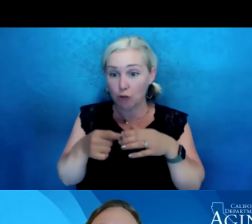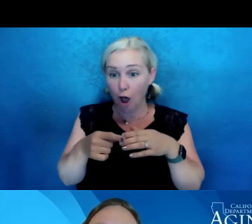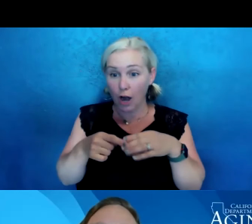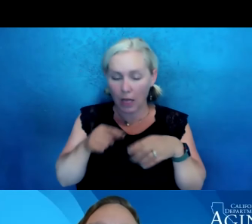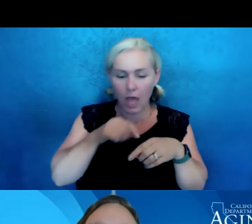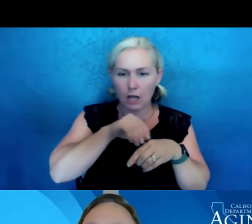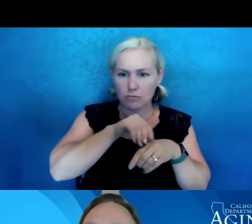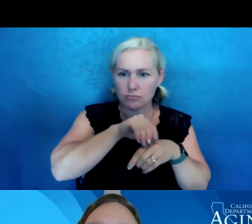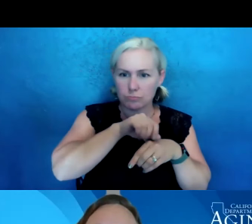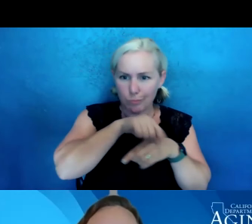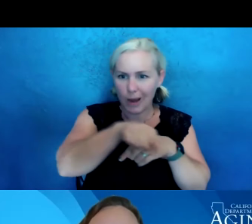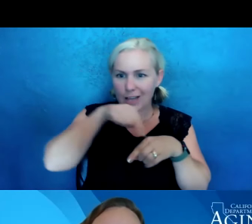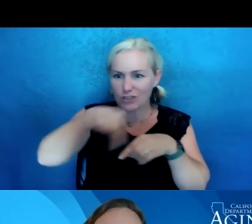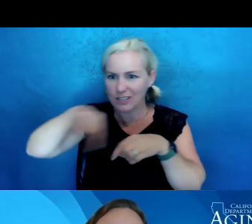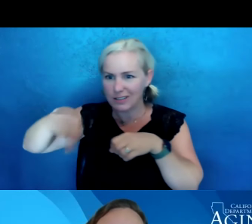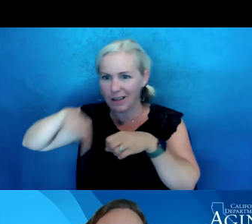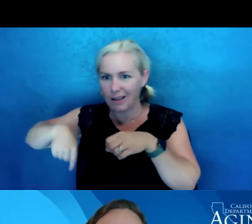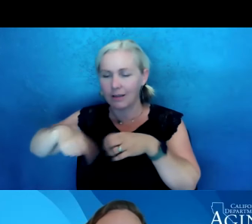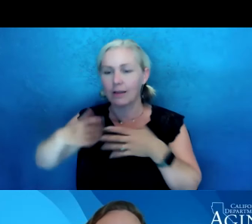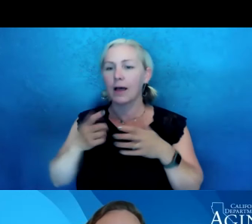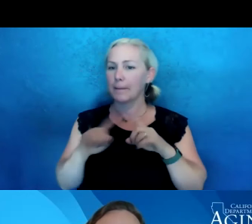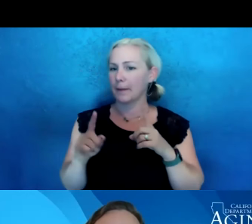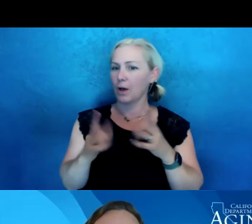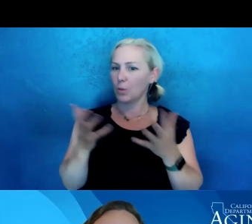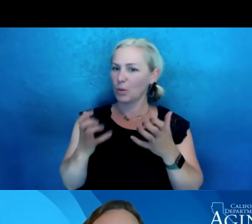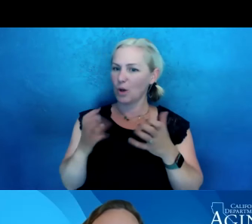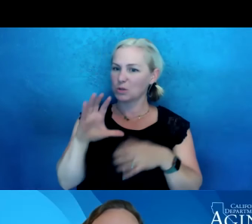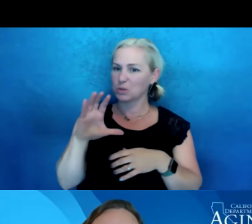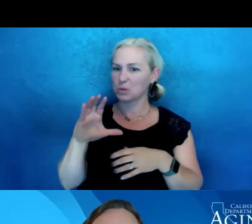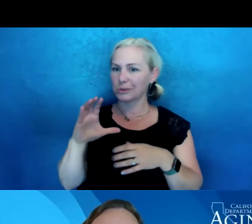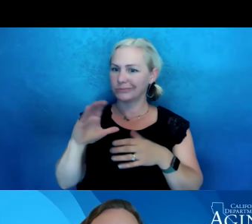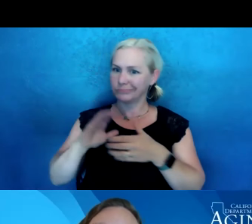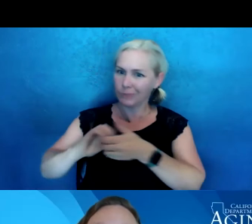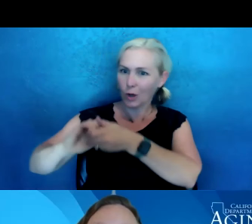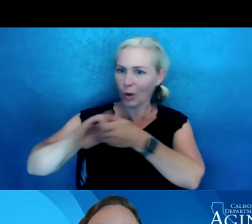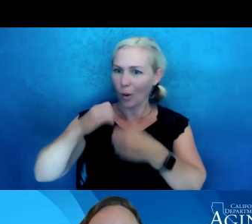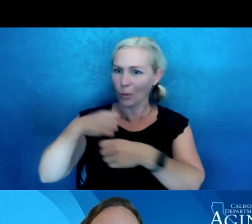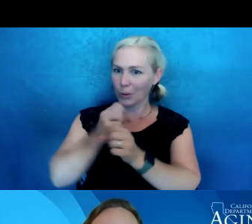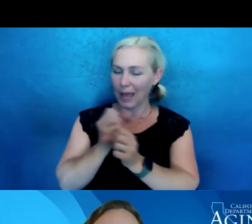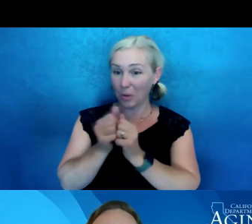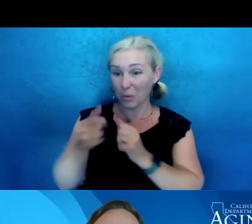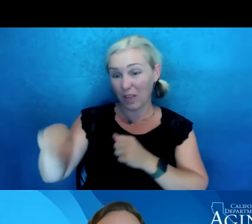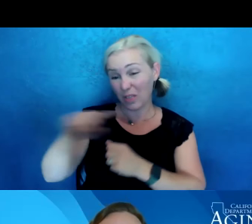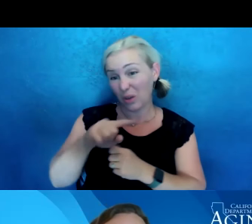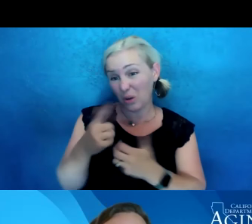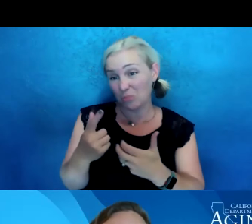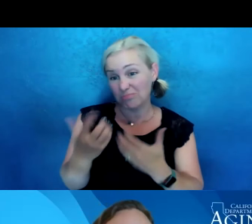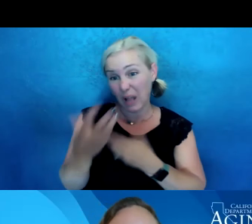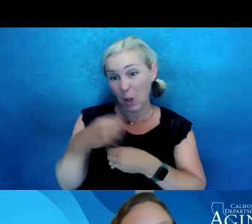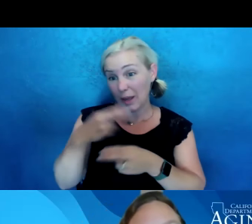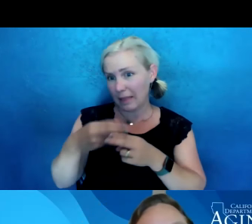out. But really, this is what we want to co-create with all of you is the vision, including that name. So bring it on.